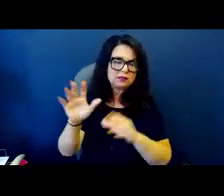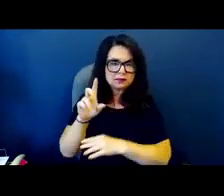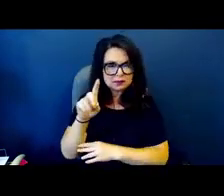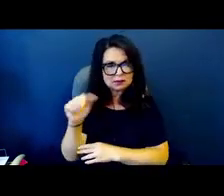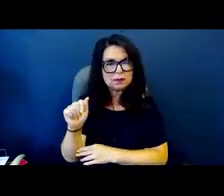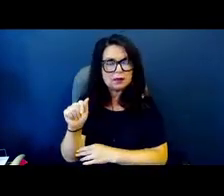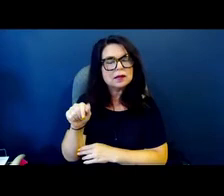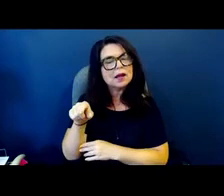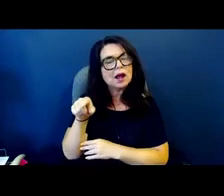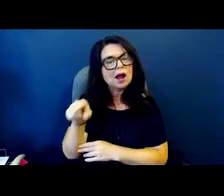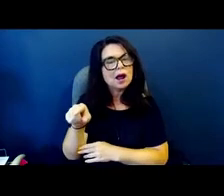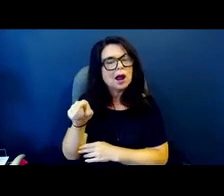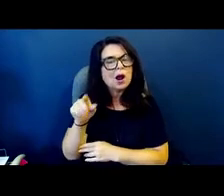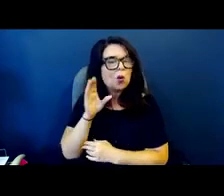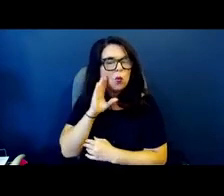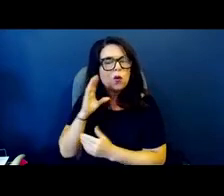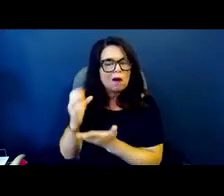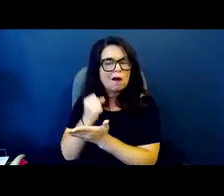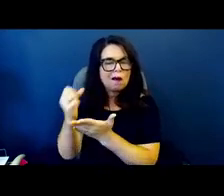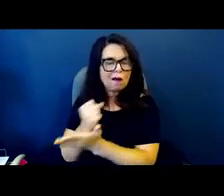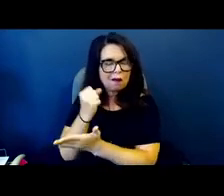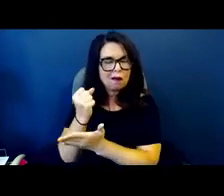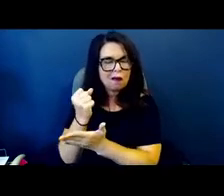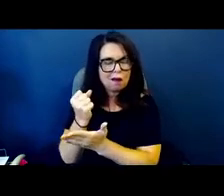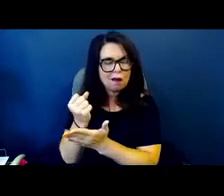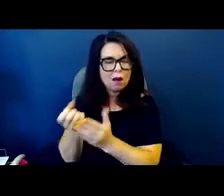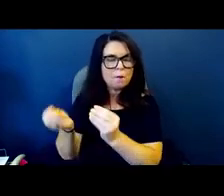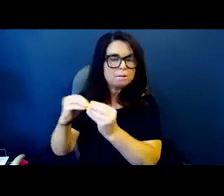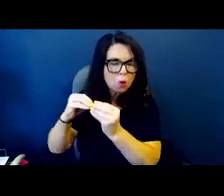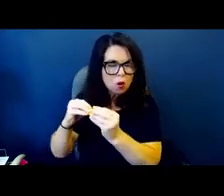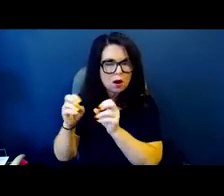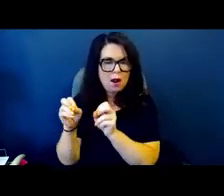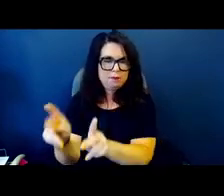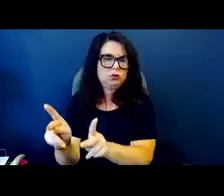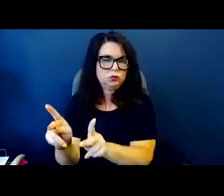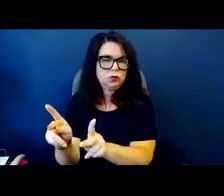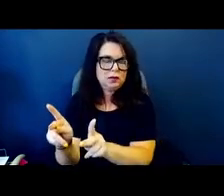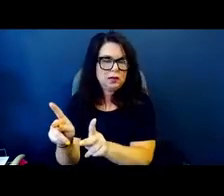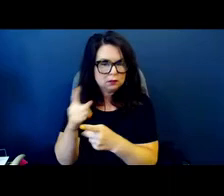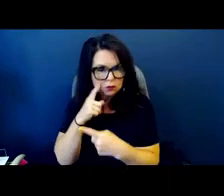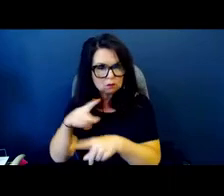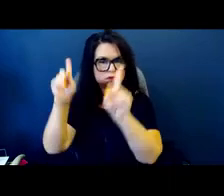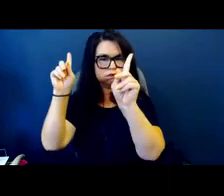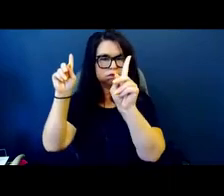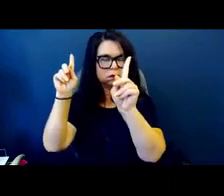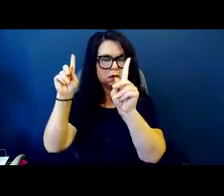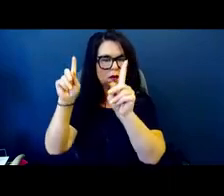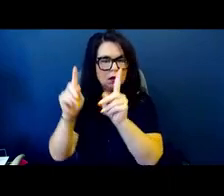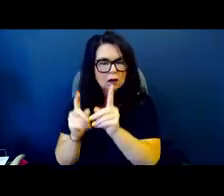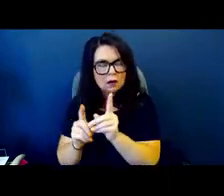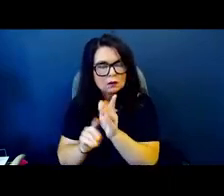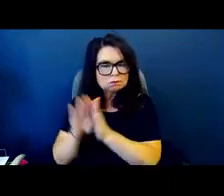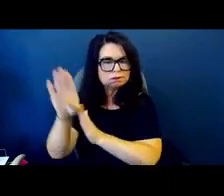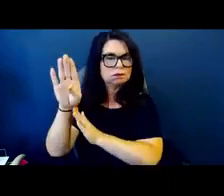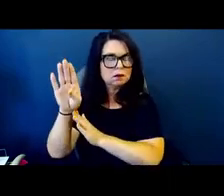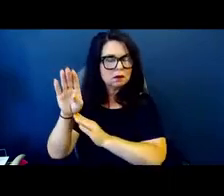opportunities to, thrive in all kinds of areas of life. But I will also add